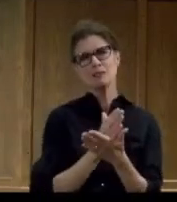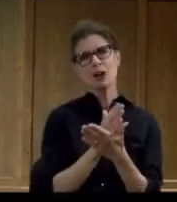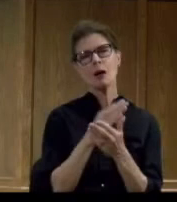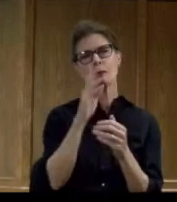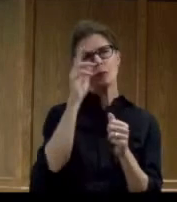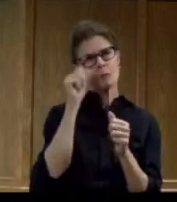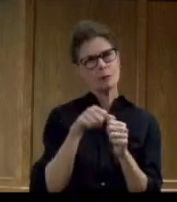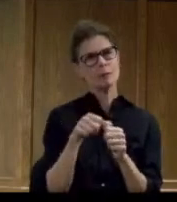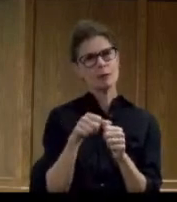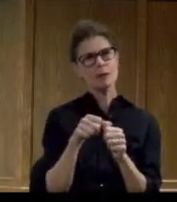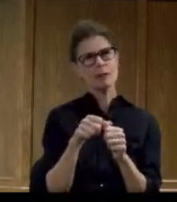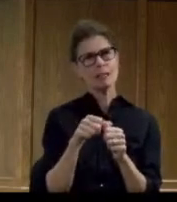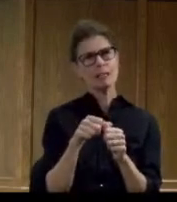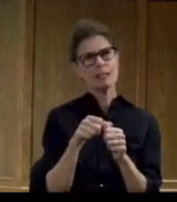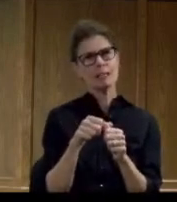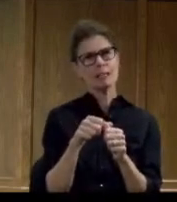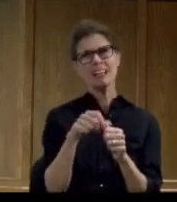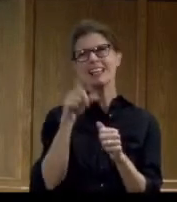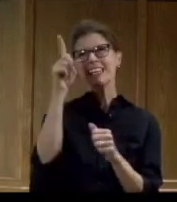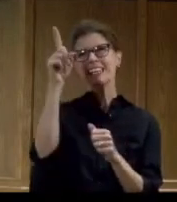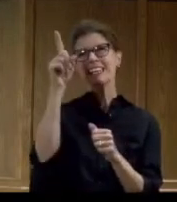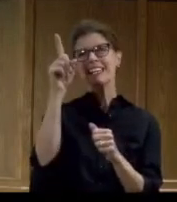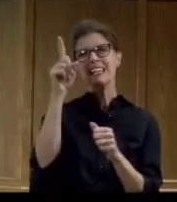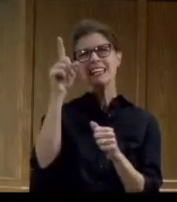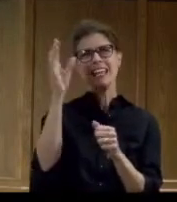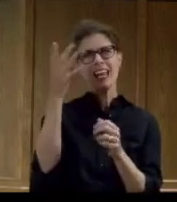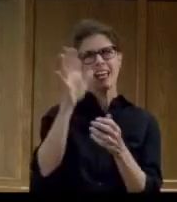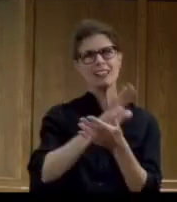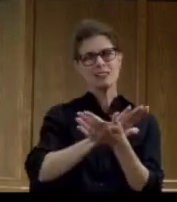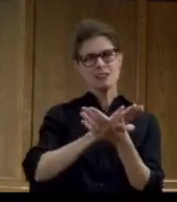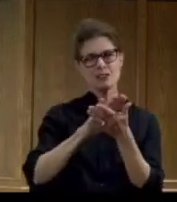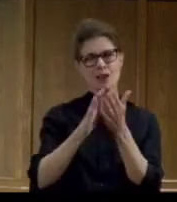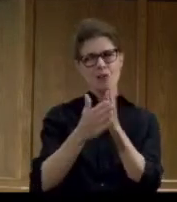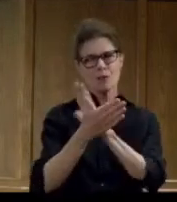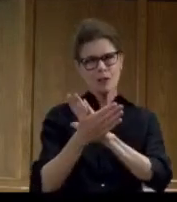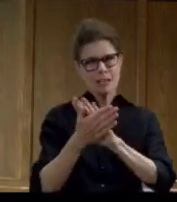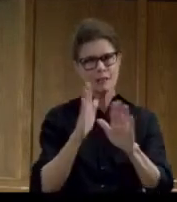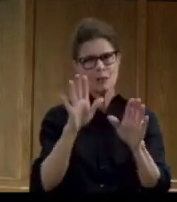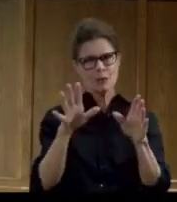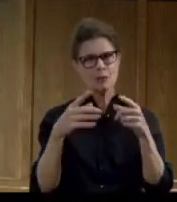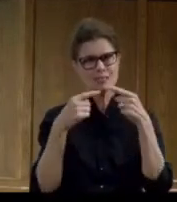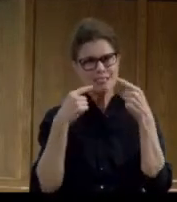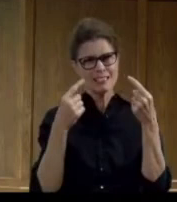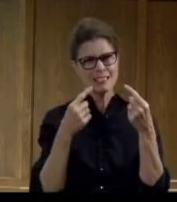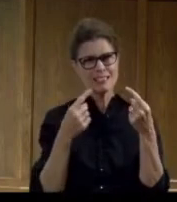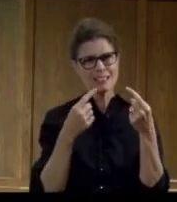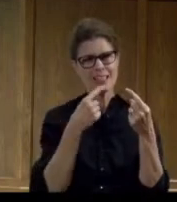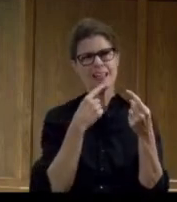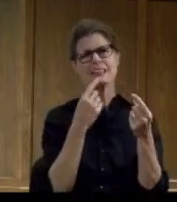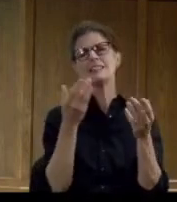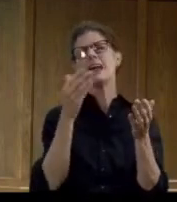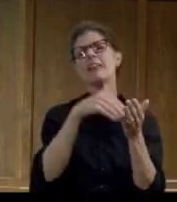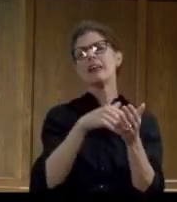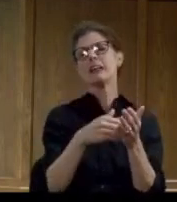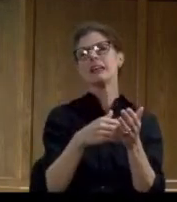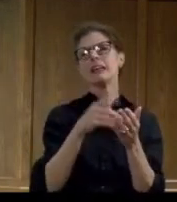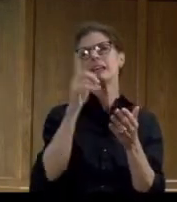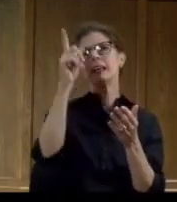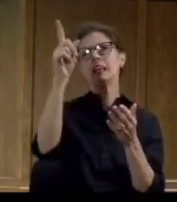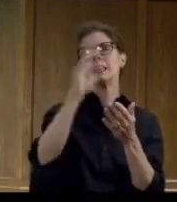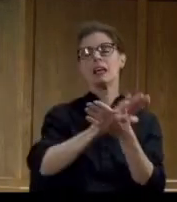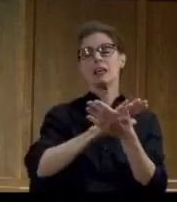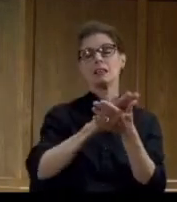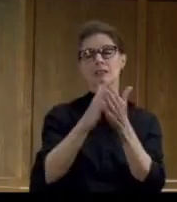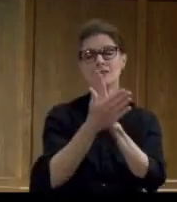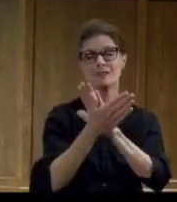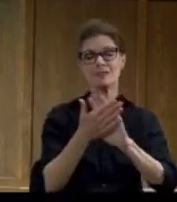sins have been forgiven. In fact, I just want you to say that with me one more time. Say, my sins have been forgiven.